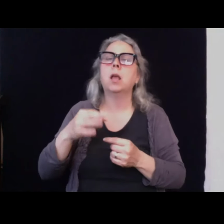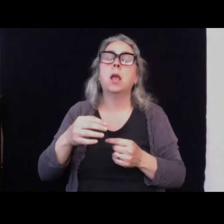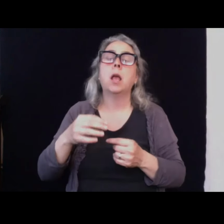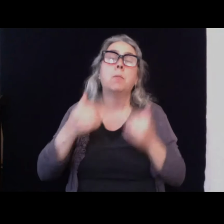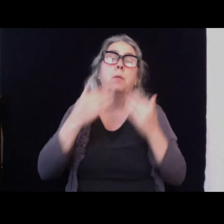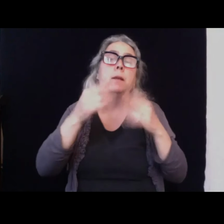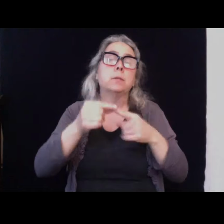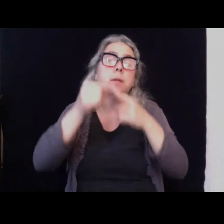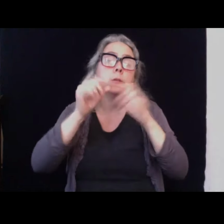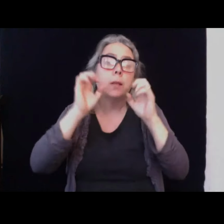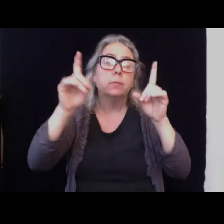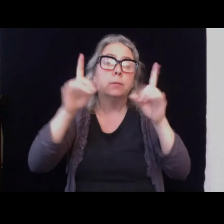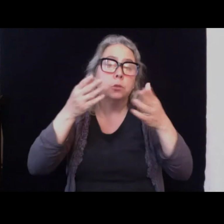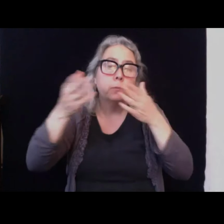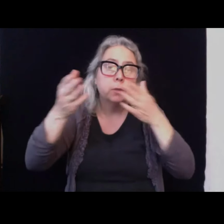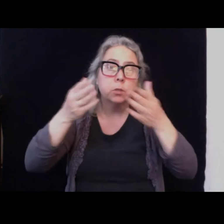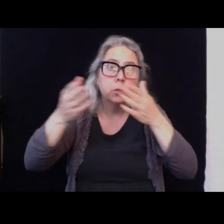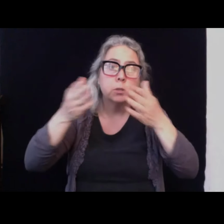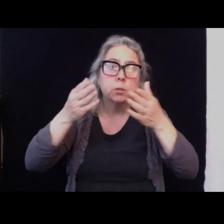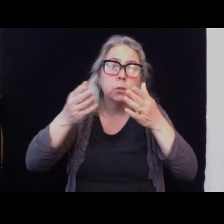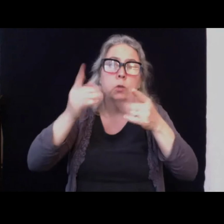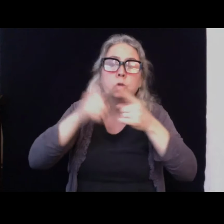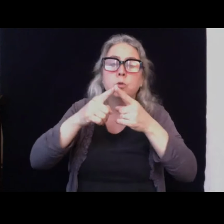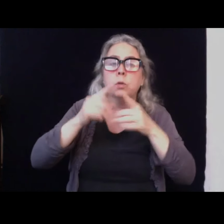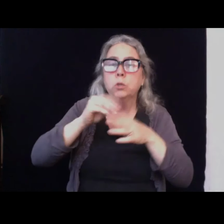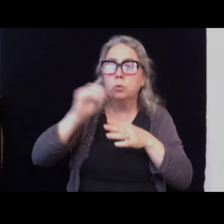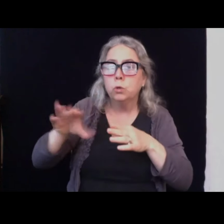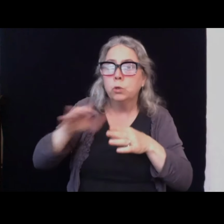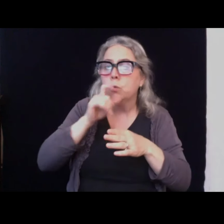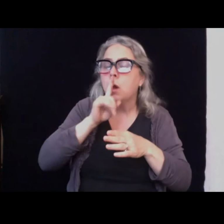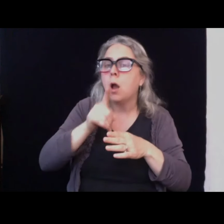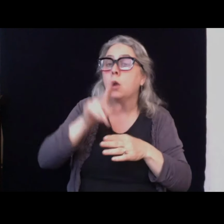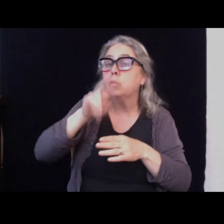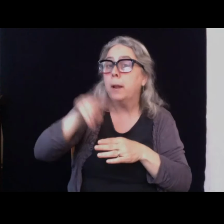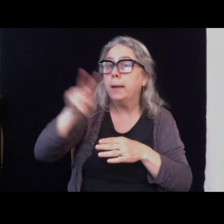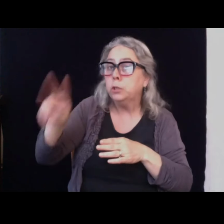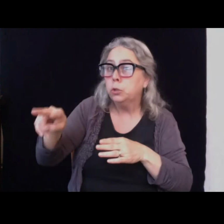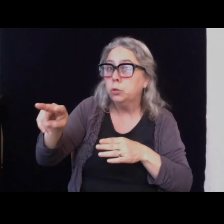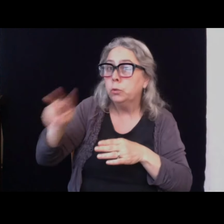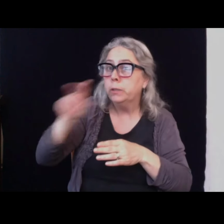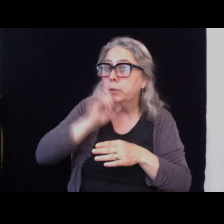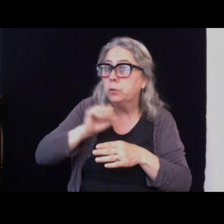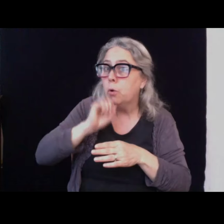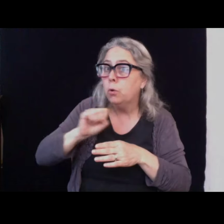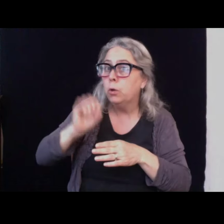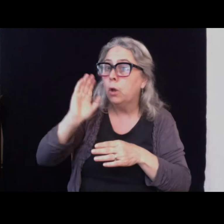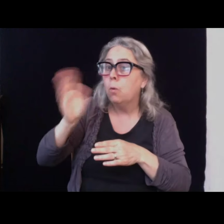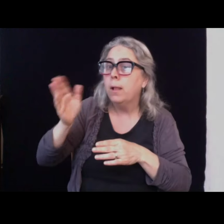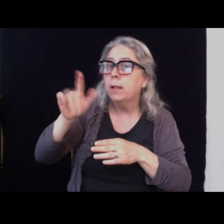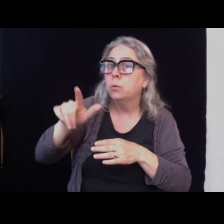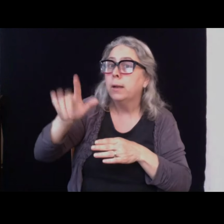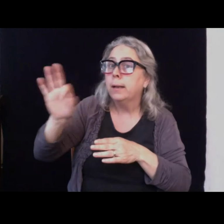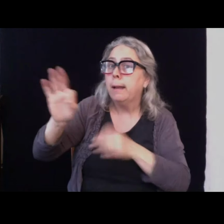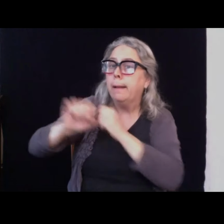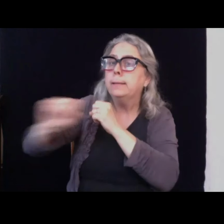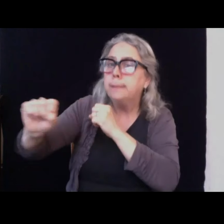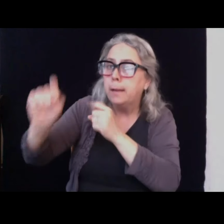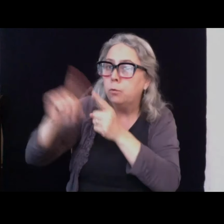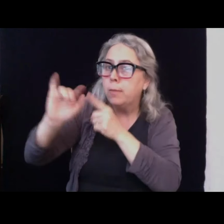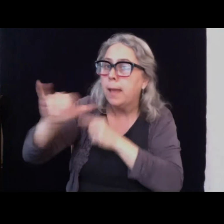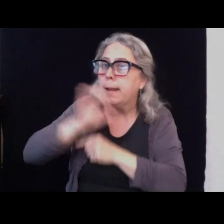education services to students who are 22, will 29 extend to that